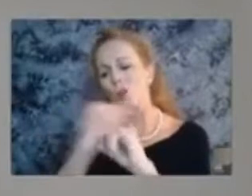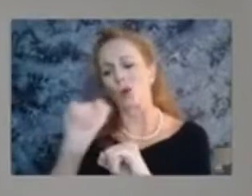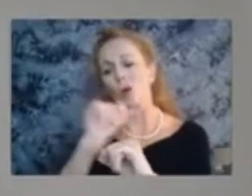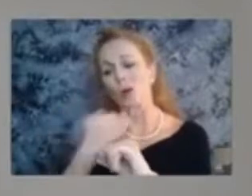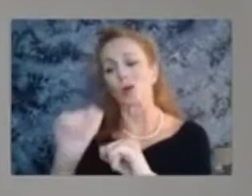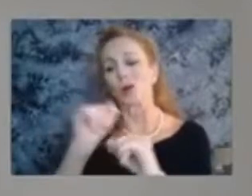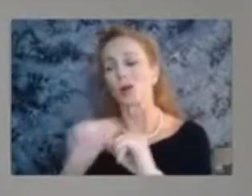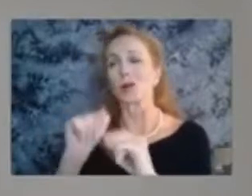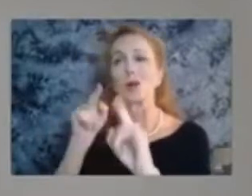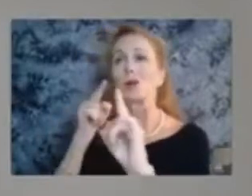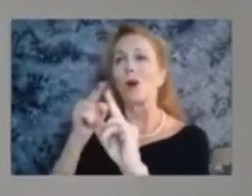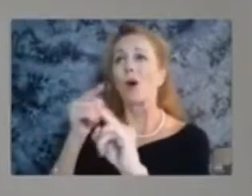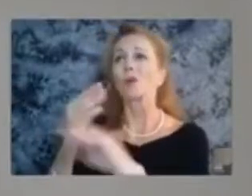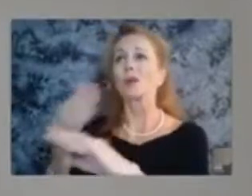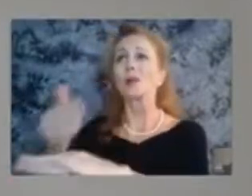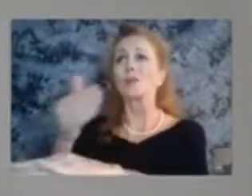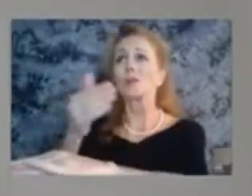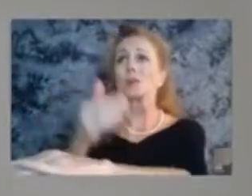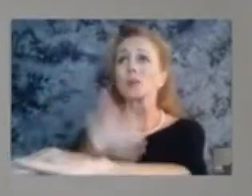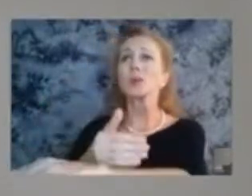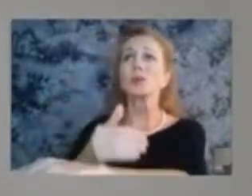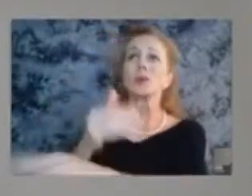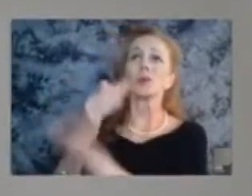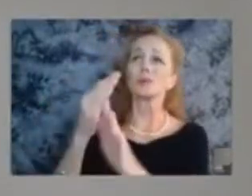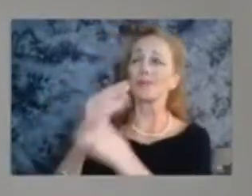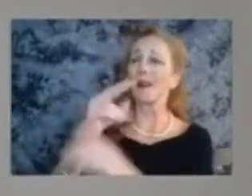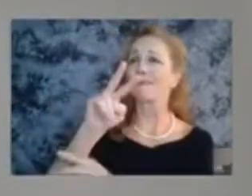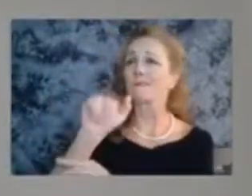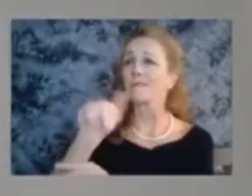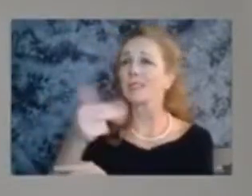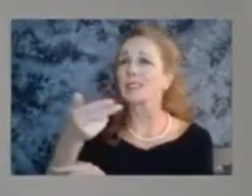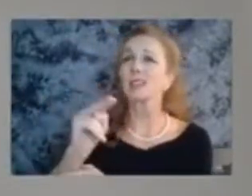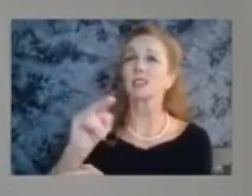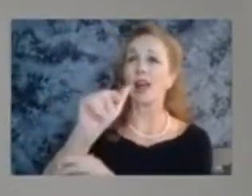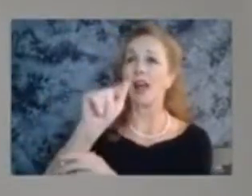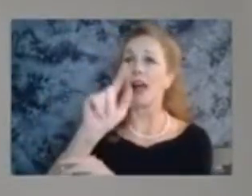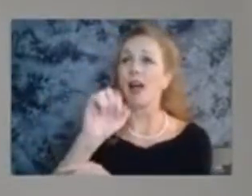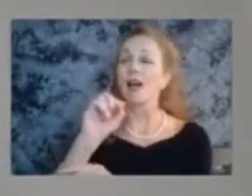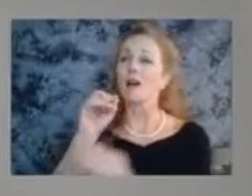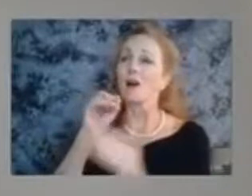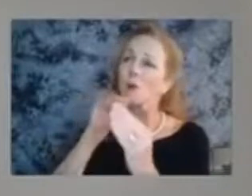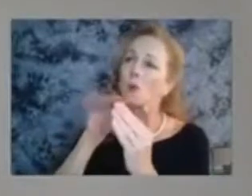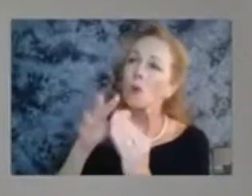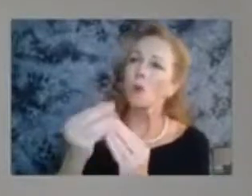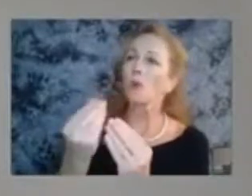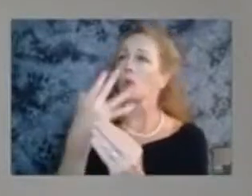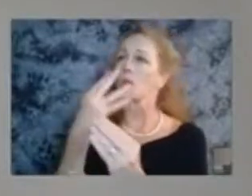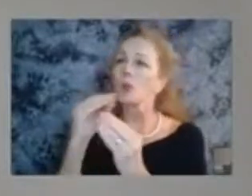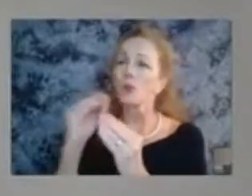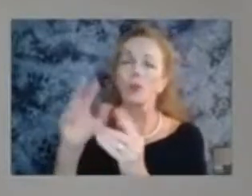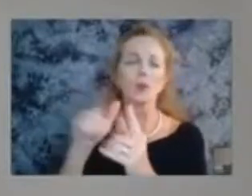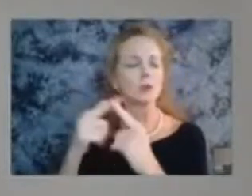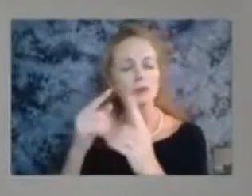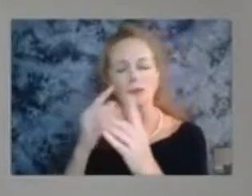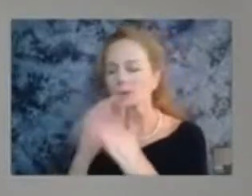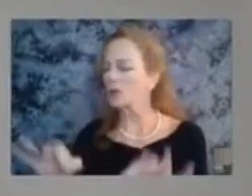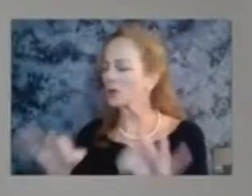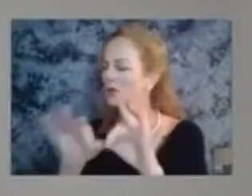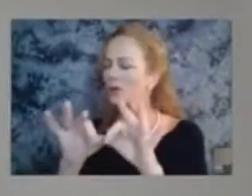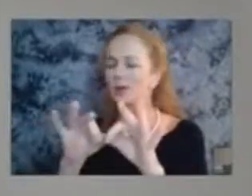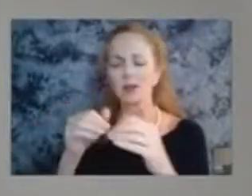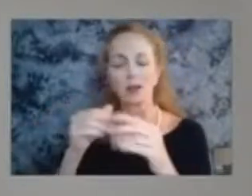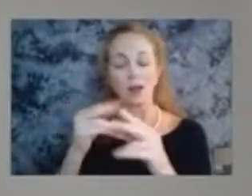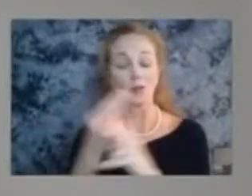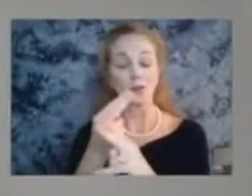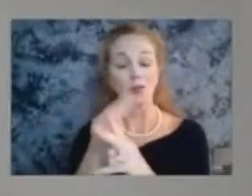our airflow and our filtration and our ventilation, that nothing is more tried and true. And I'm using the words from